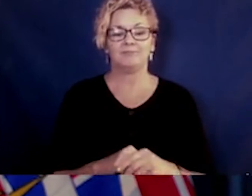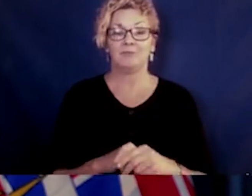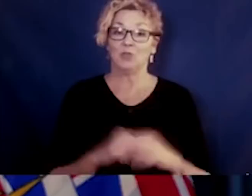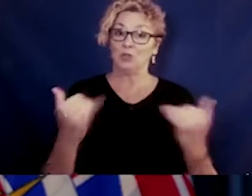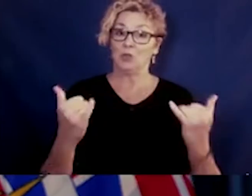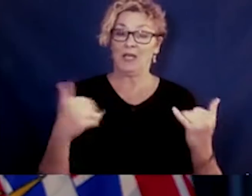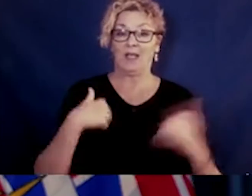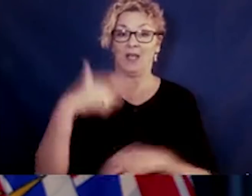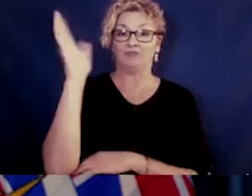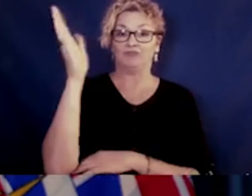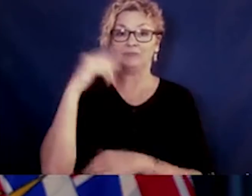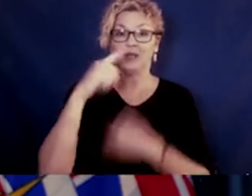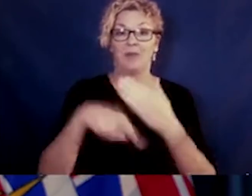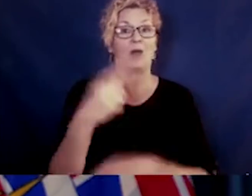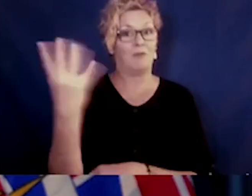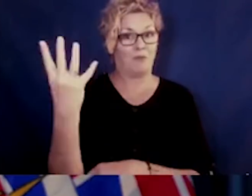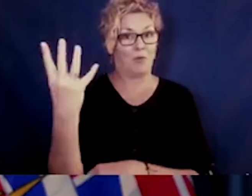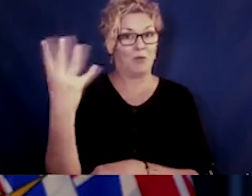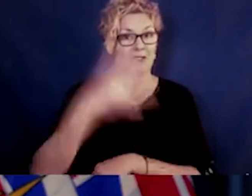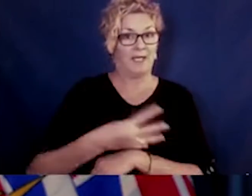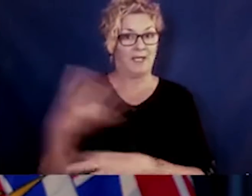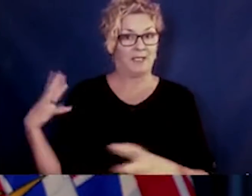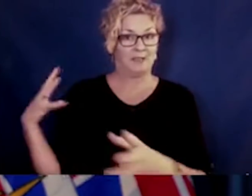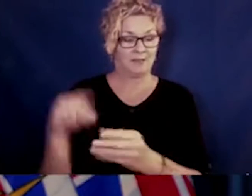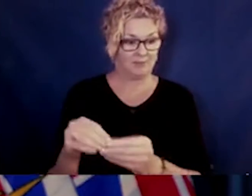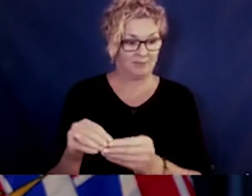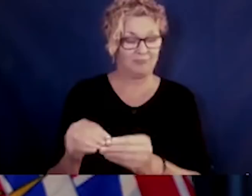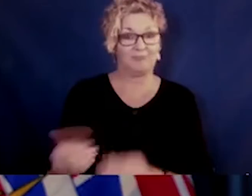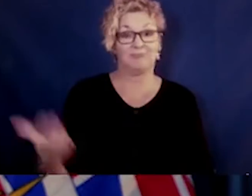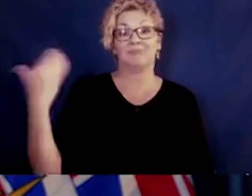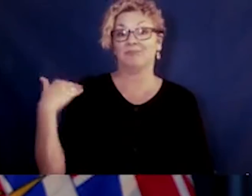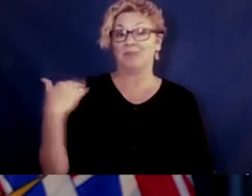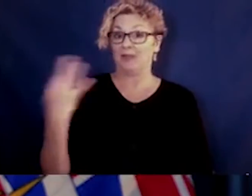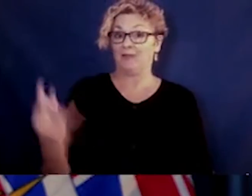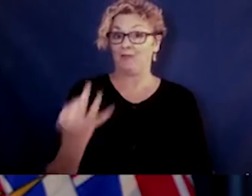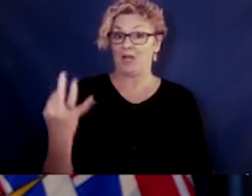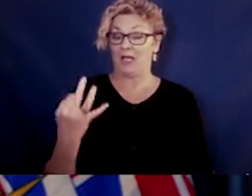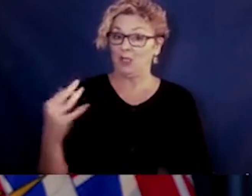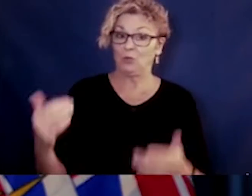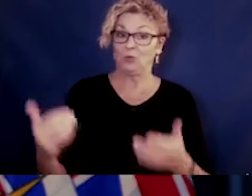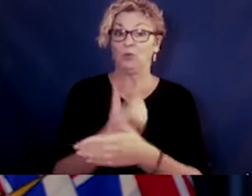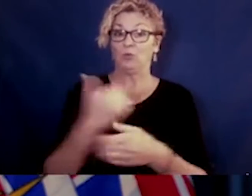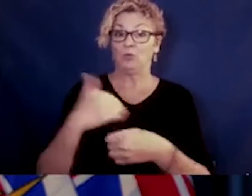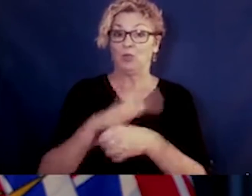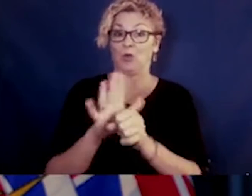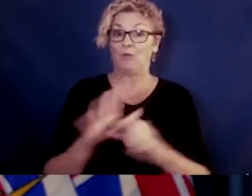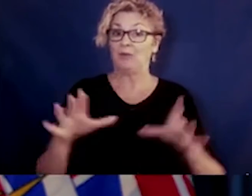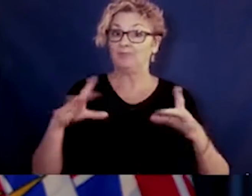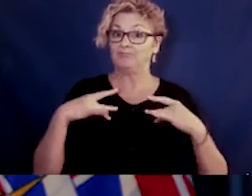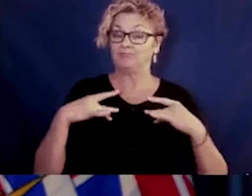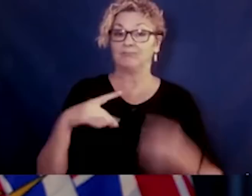10,734. I do want to note that this was, as you know, a long weekend, and there had been